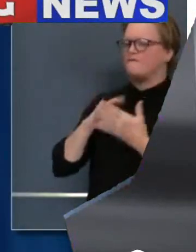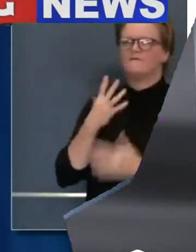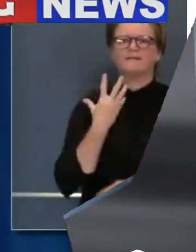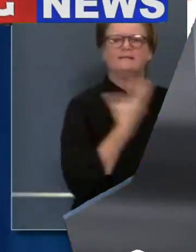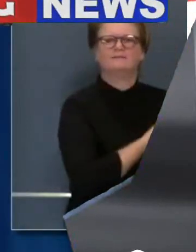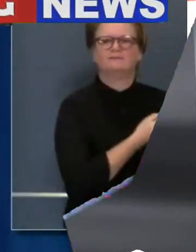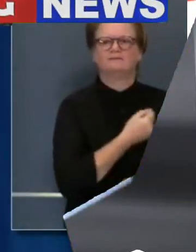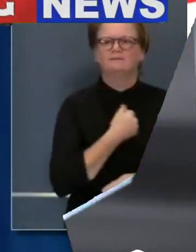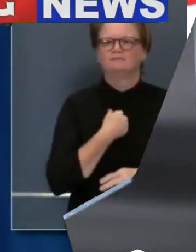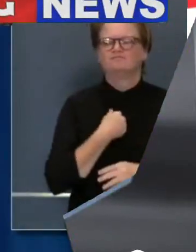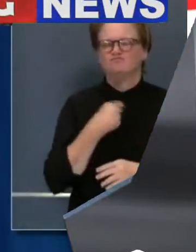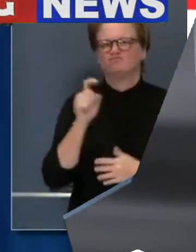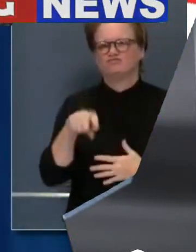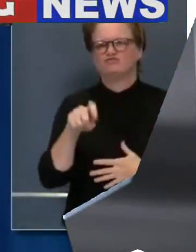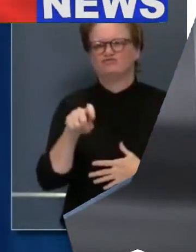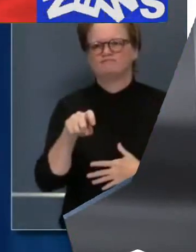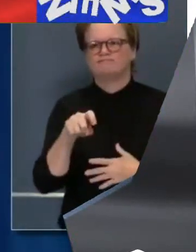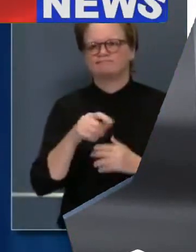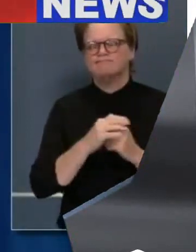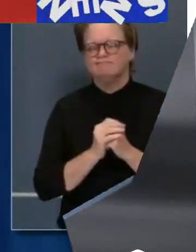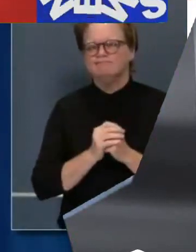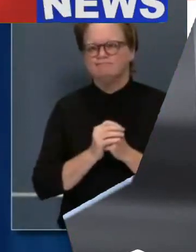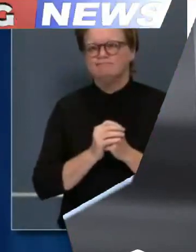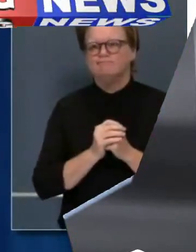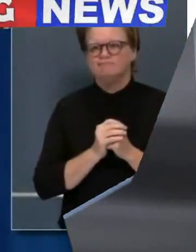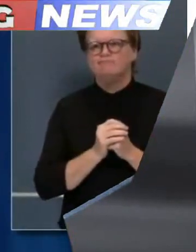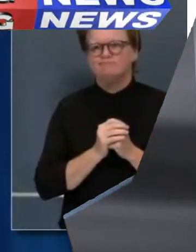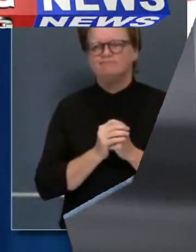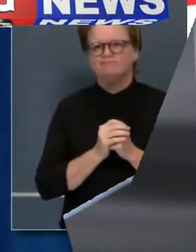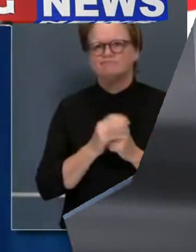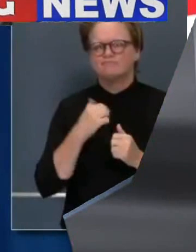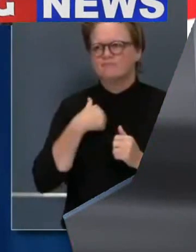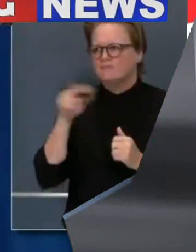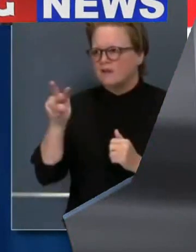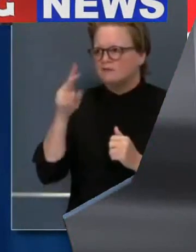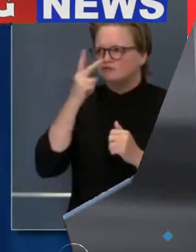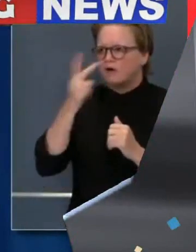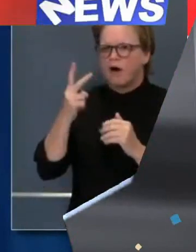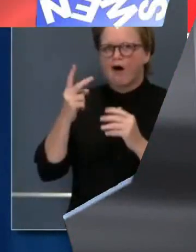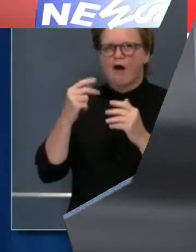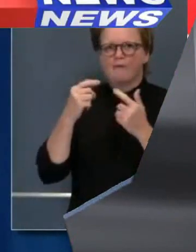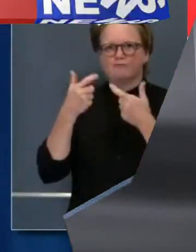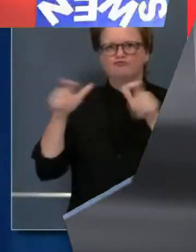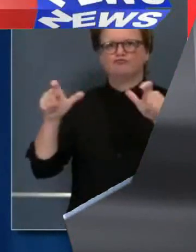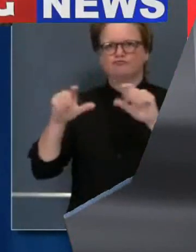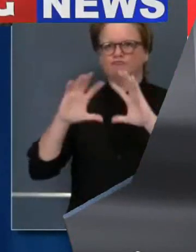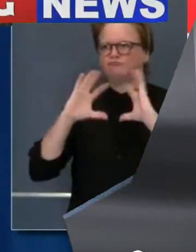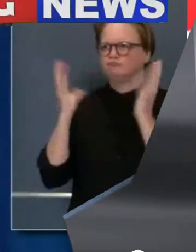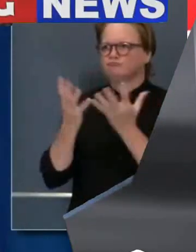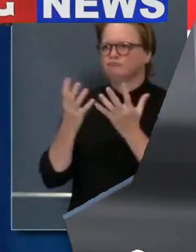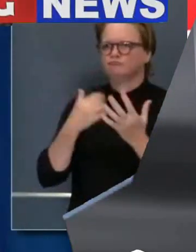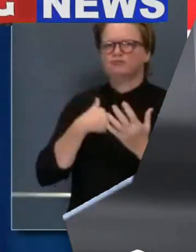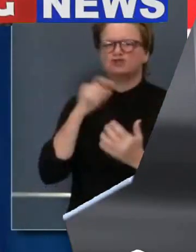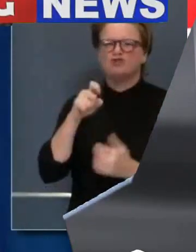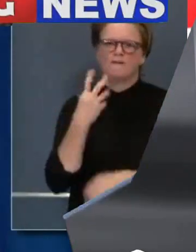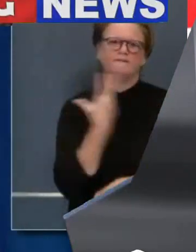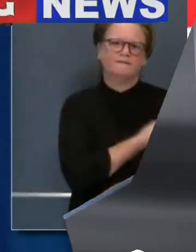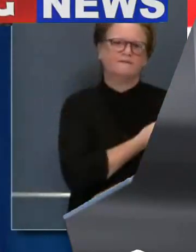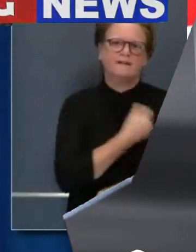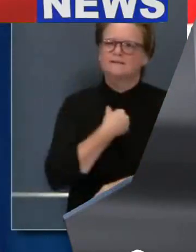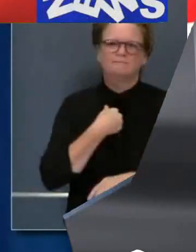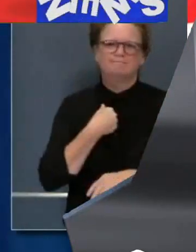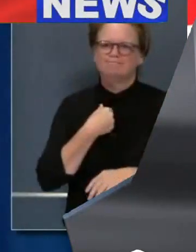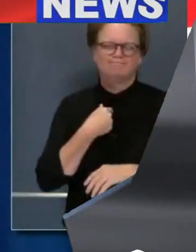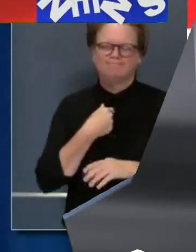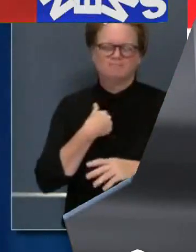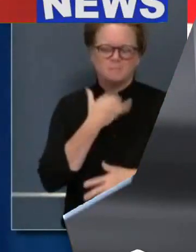back around. And so when that happens, you pay the price, but you also own the mistake, and you don't ever make it again.